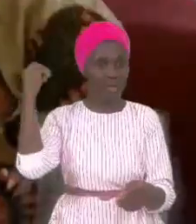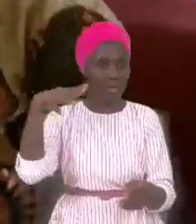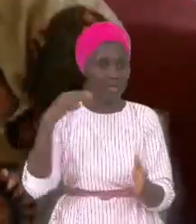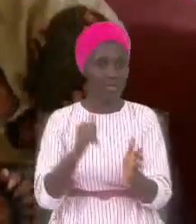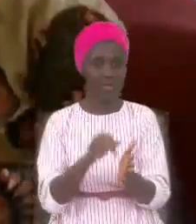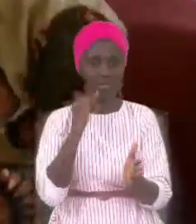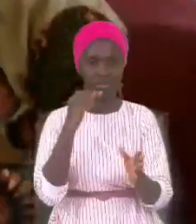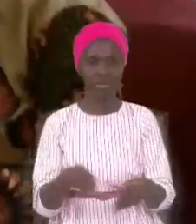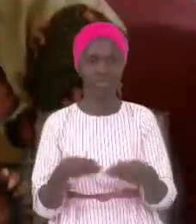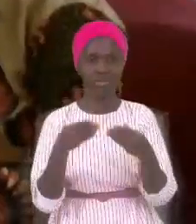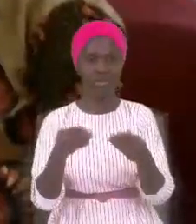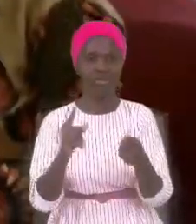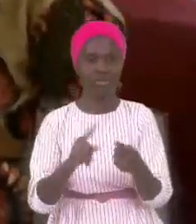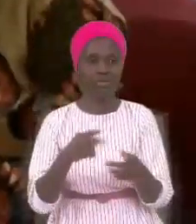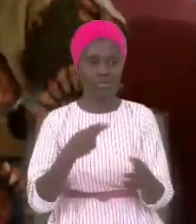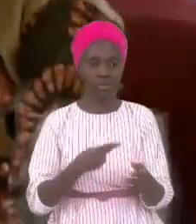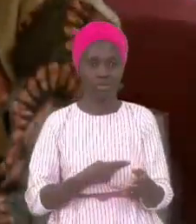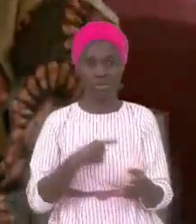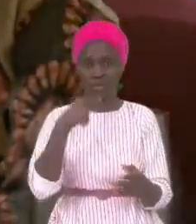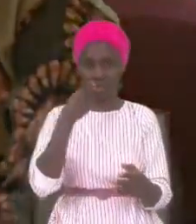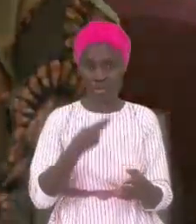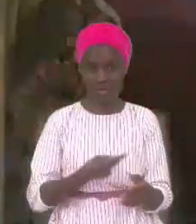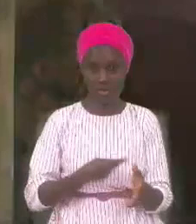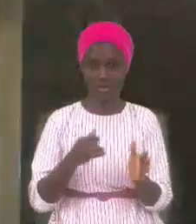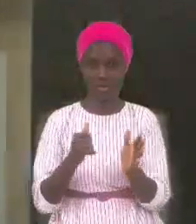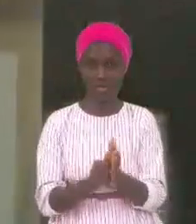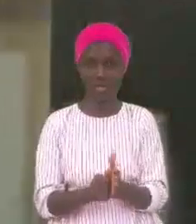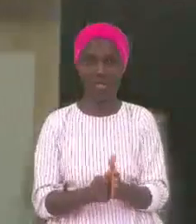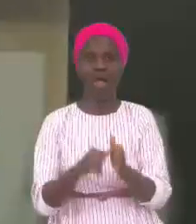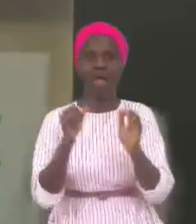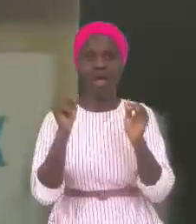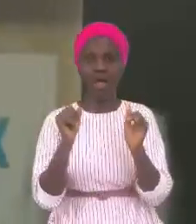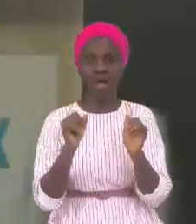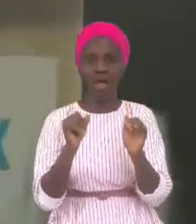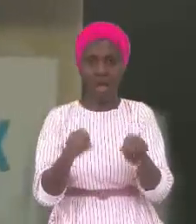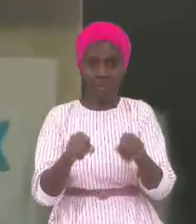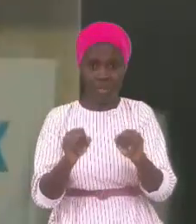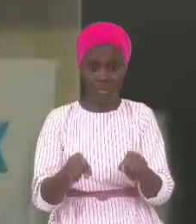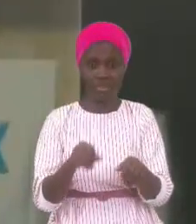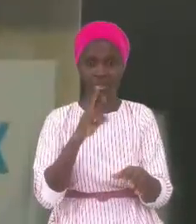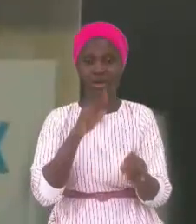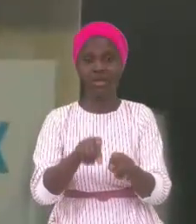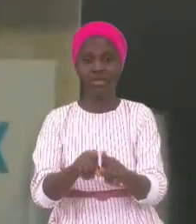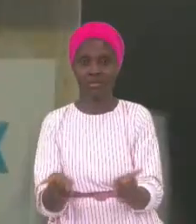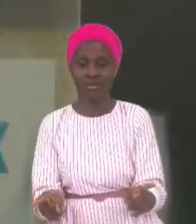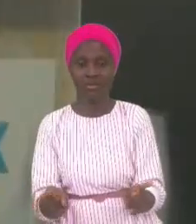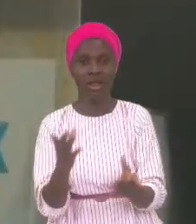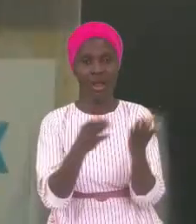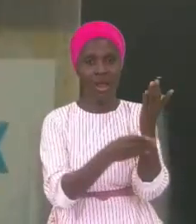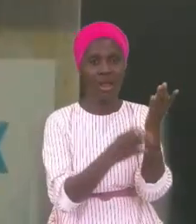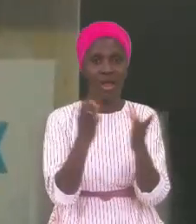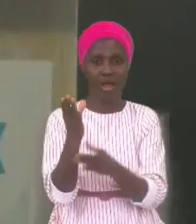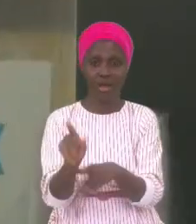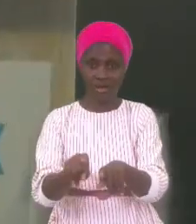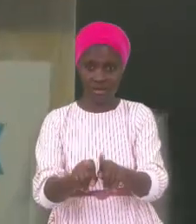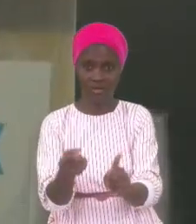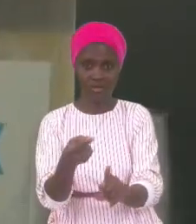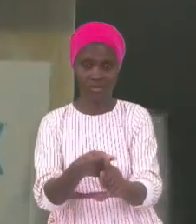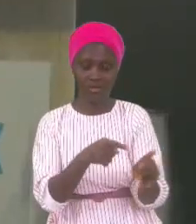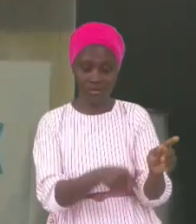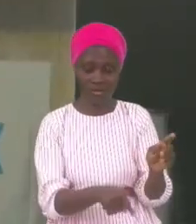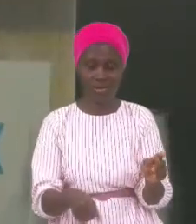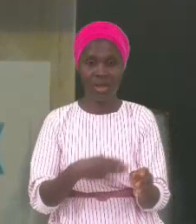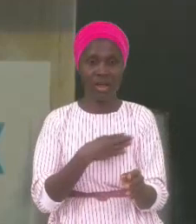given unto us. It's telling us that abilities are different. The hand different from the feet, and the ear different from